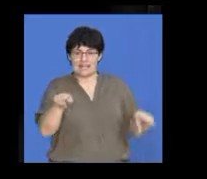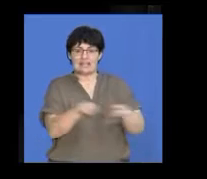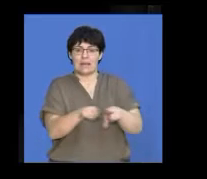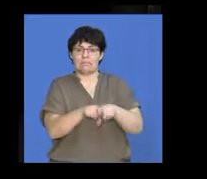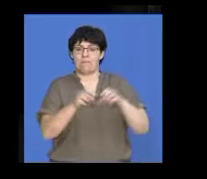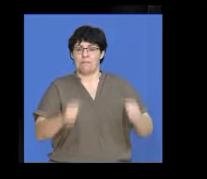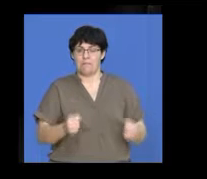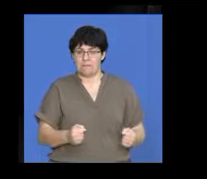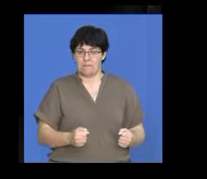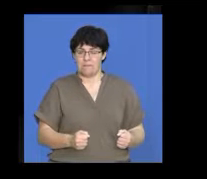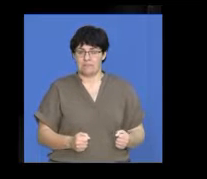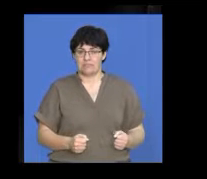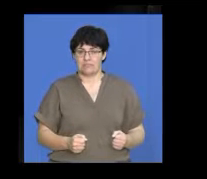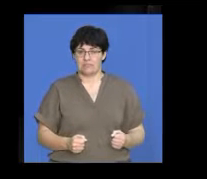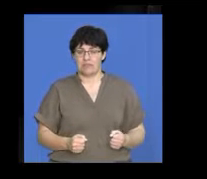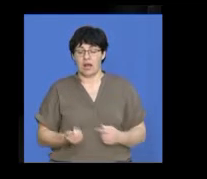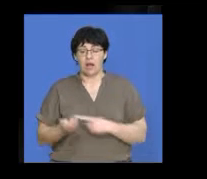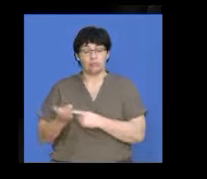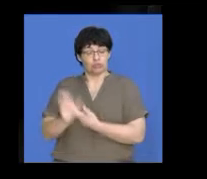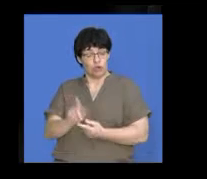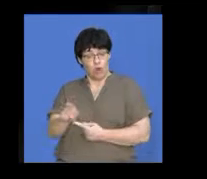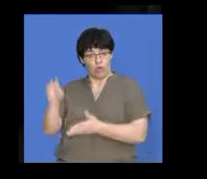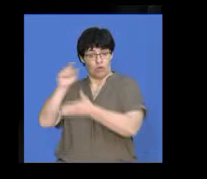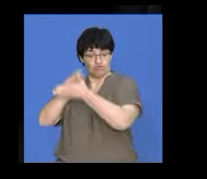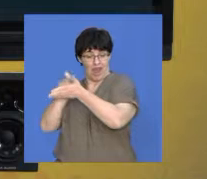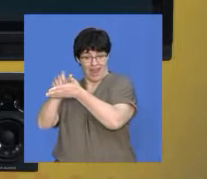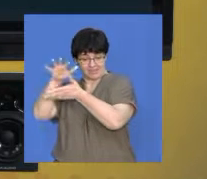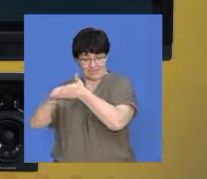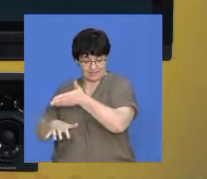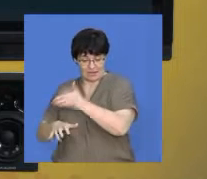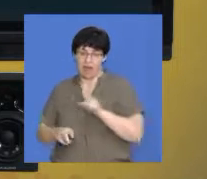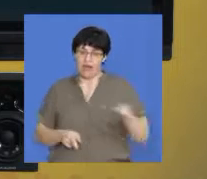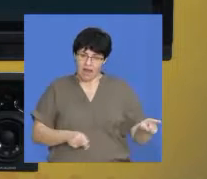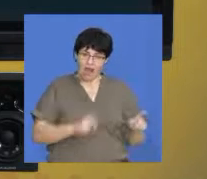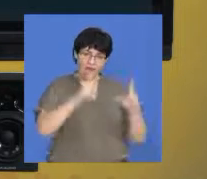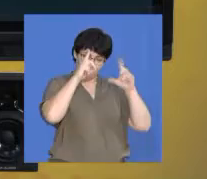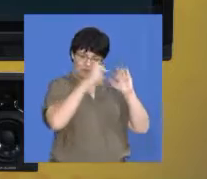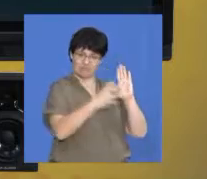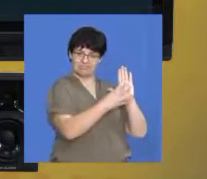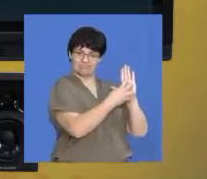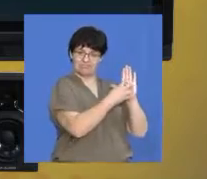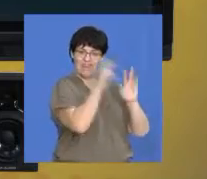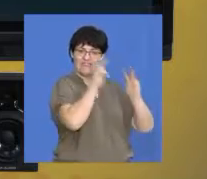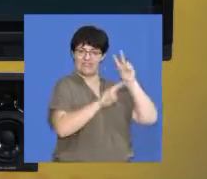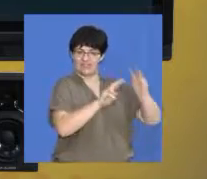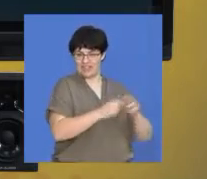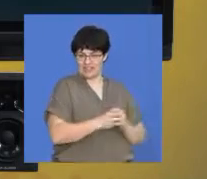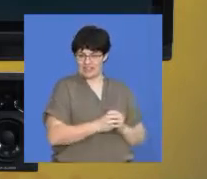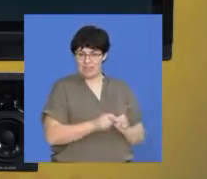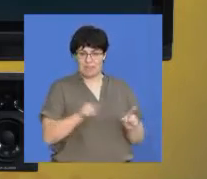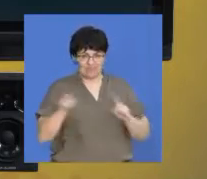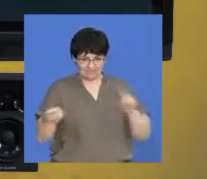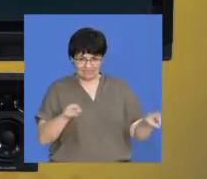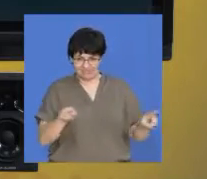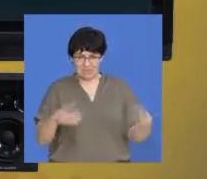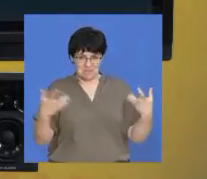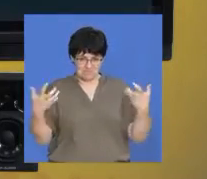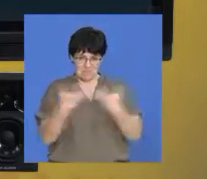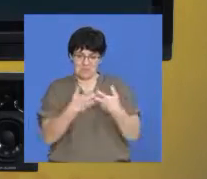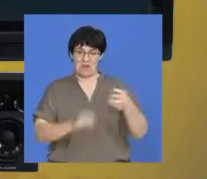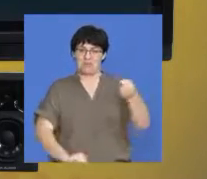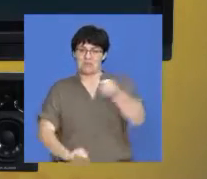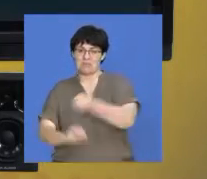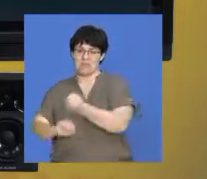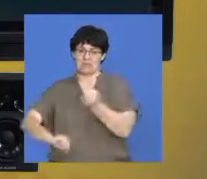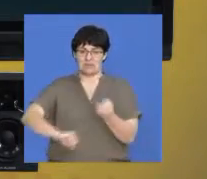One was shown in textual form, the other one was shown in visual form. So that is how these two sources support